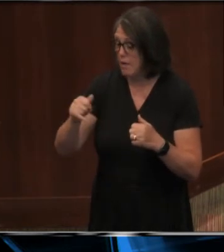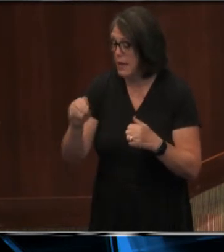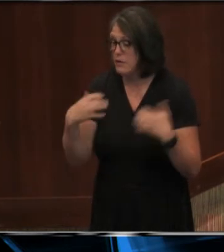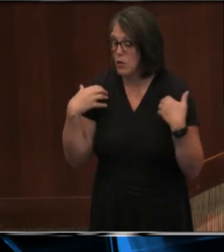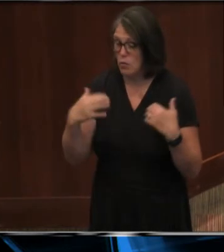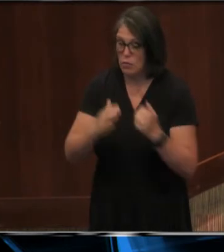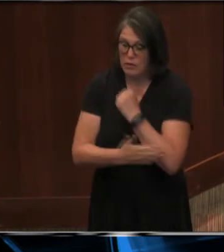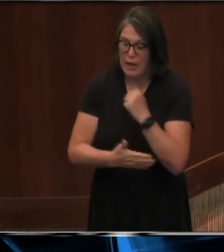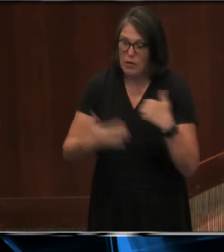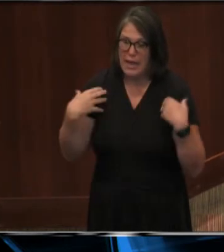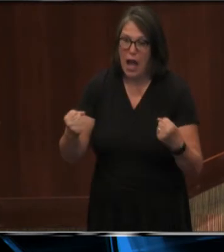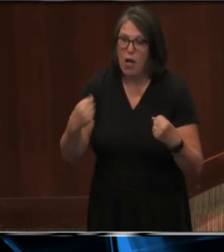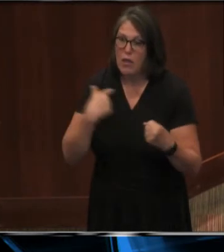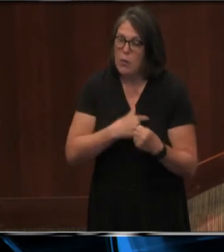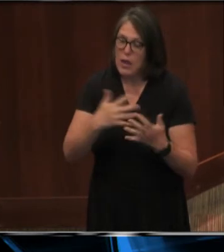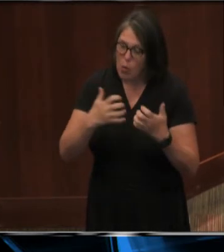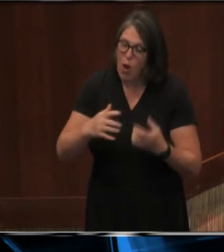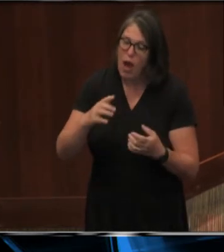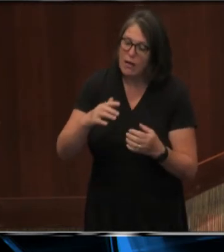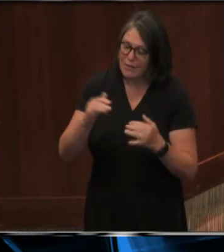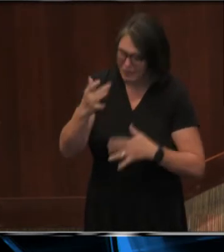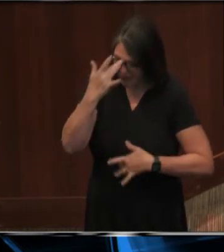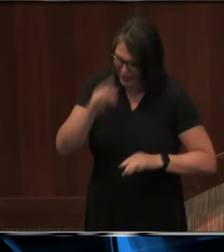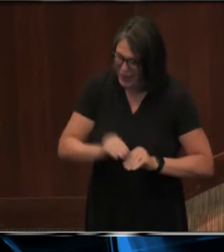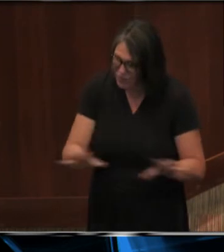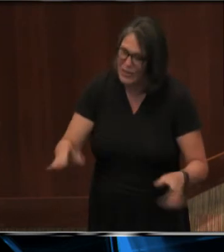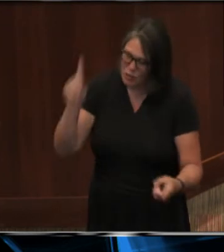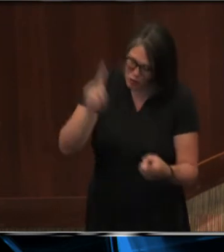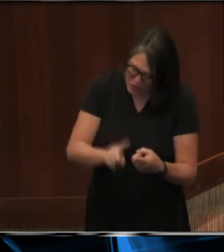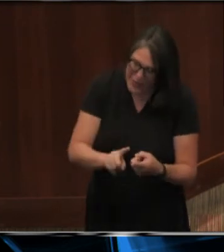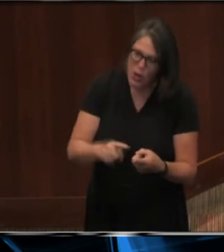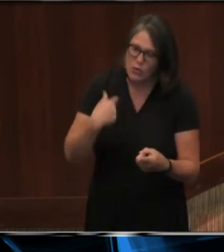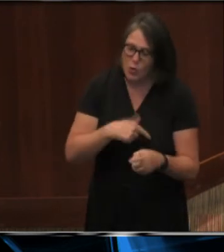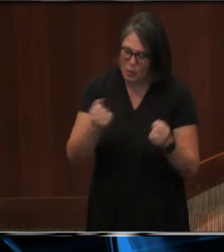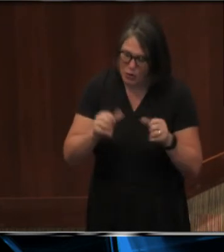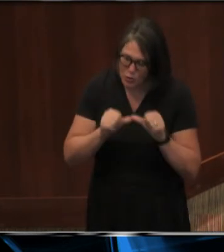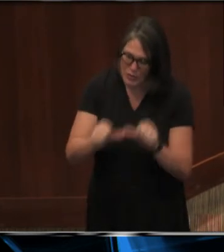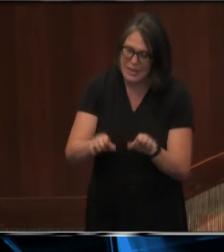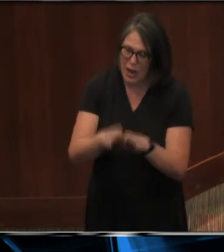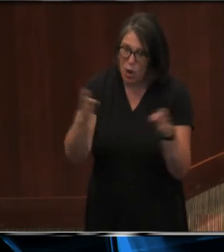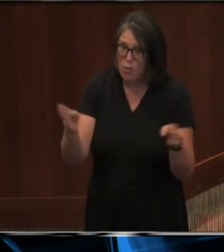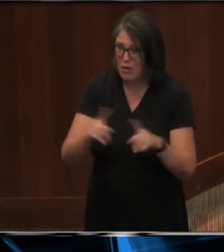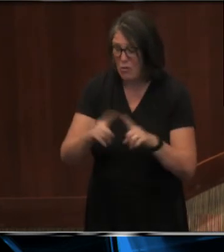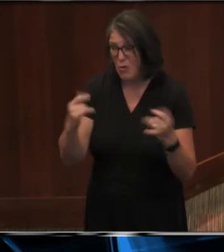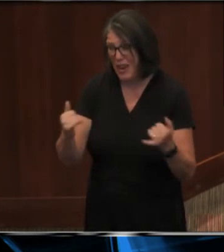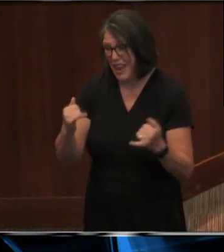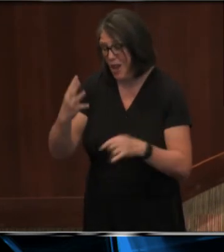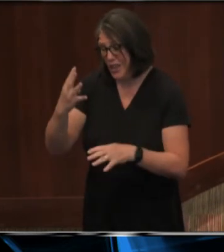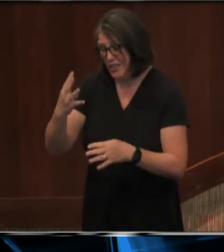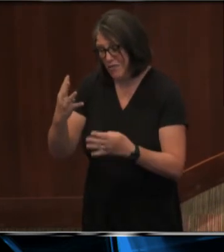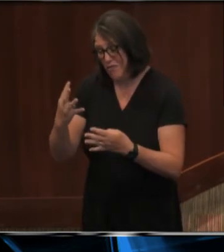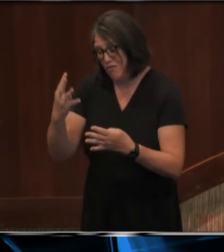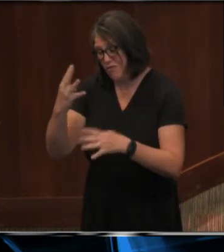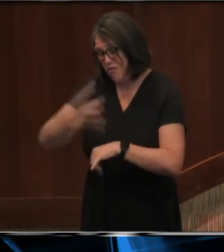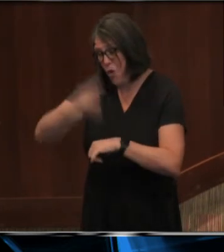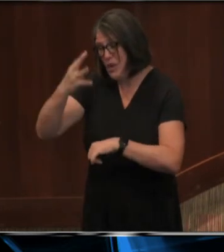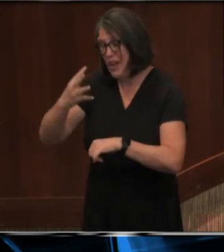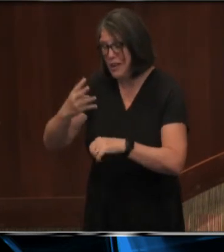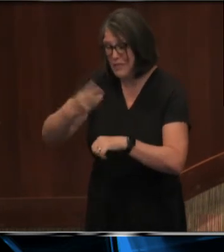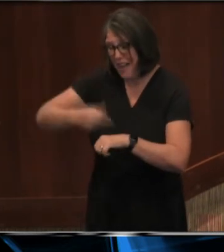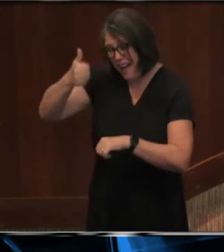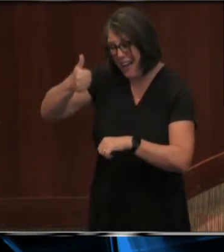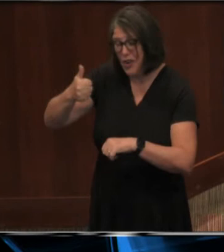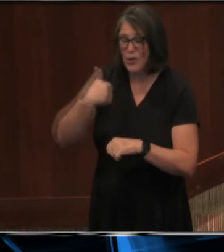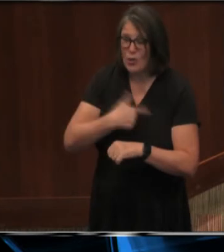low in our county to stay open. Our number's on the rise. Currently, as I film this, it's 4 times higher than it needs to be. So we just have a few weeks to get